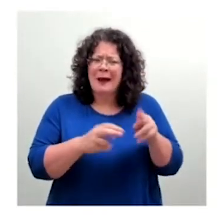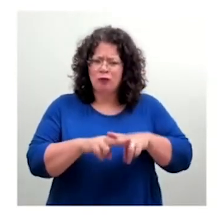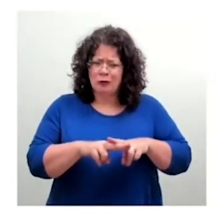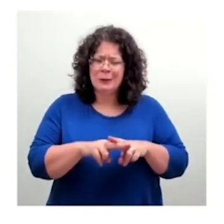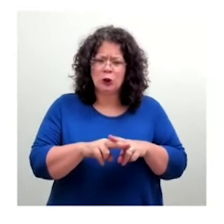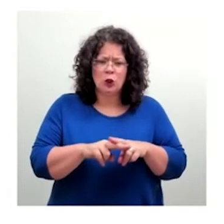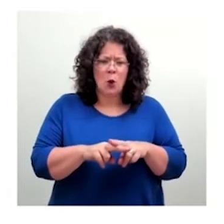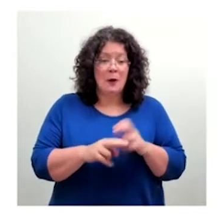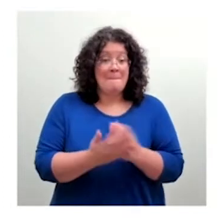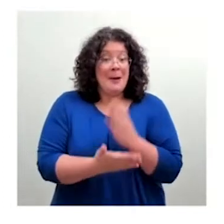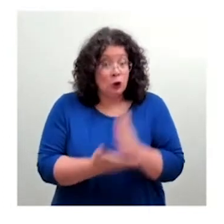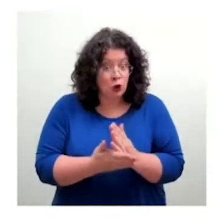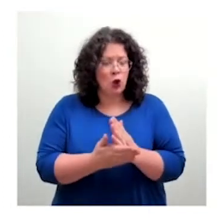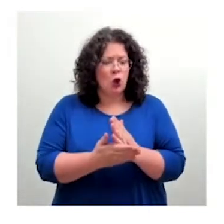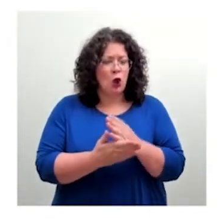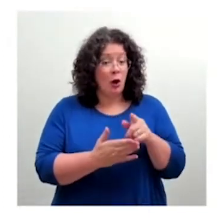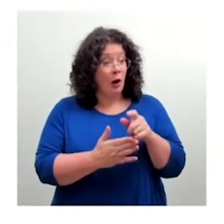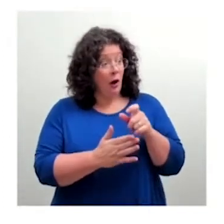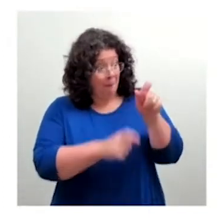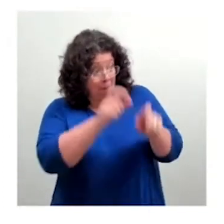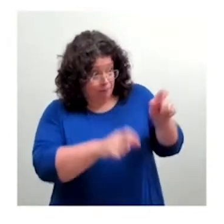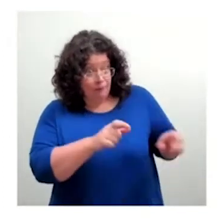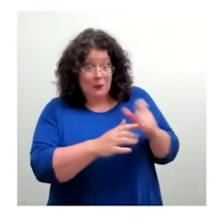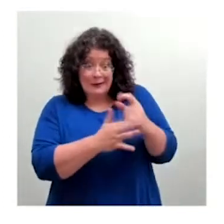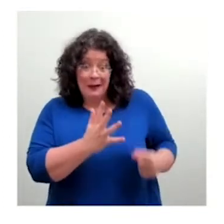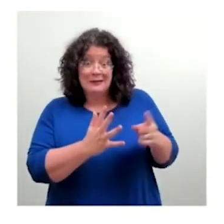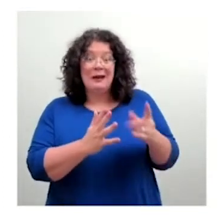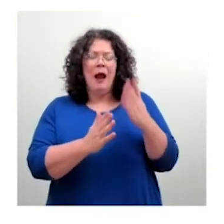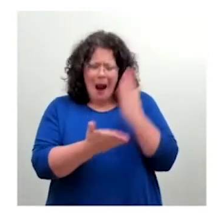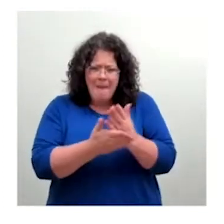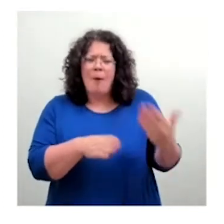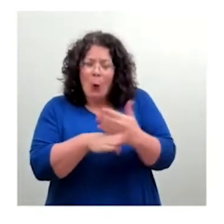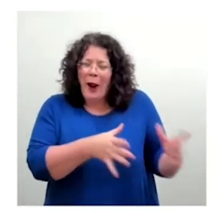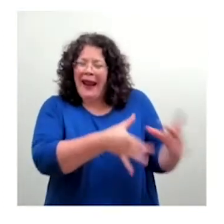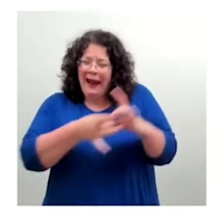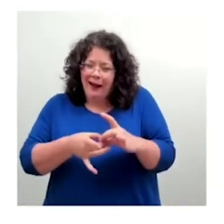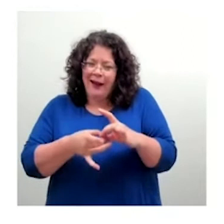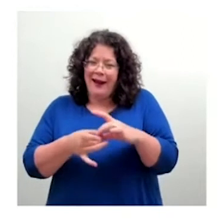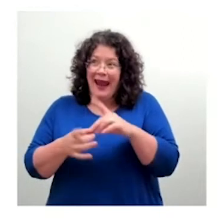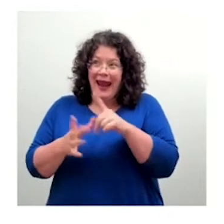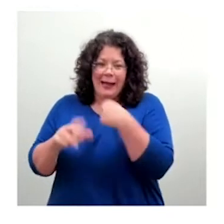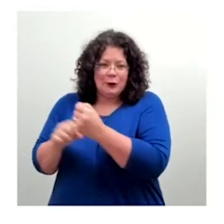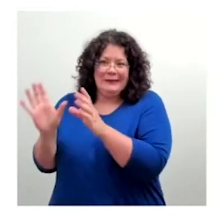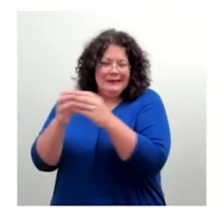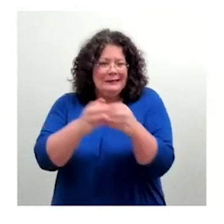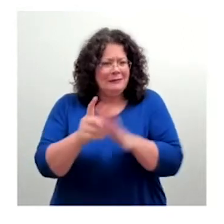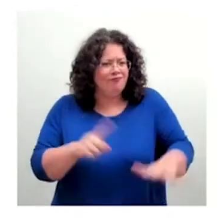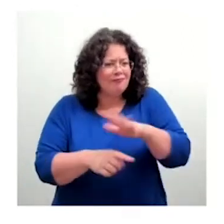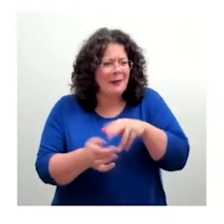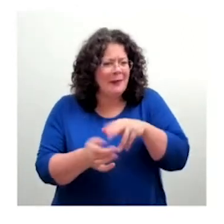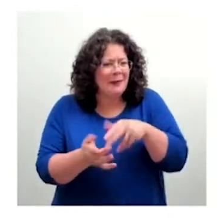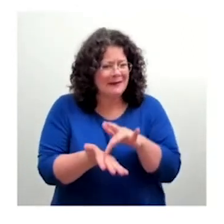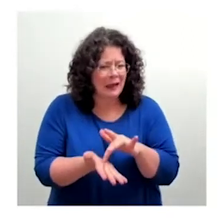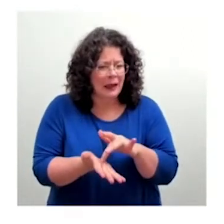disability service facilitators, but they work in those agencies to ensure that everything that's being delivered, such as their